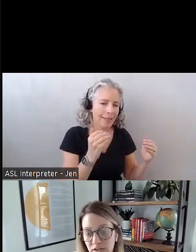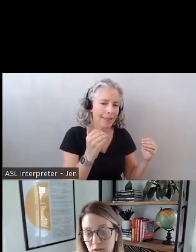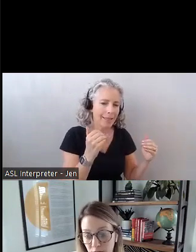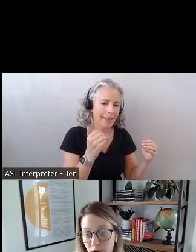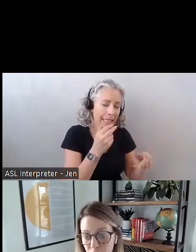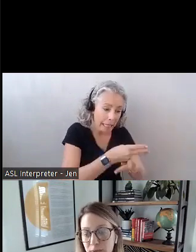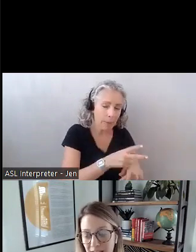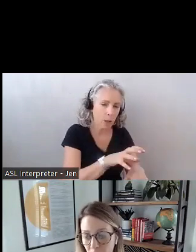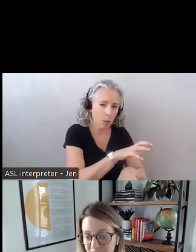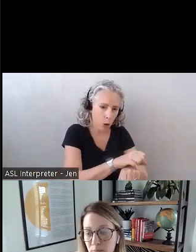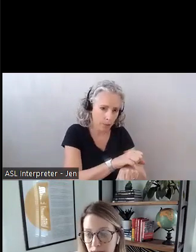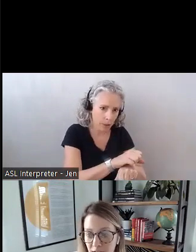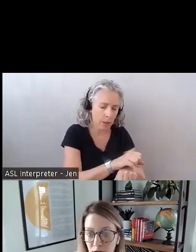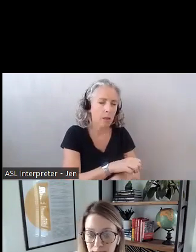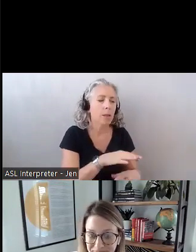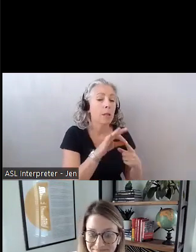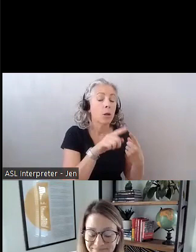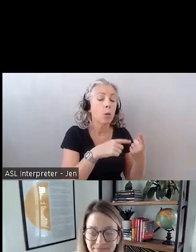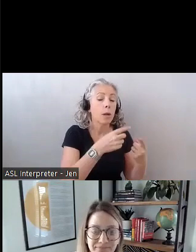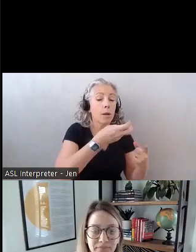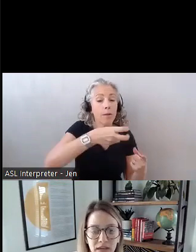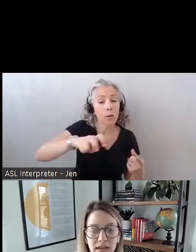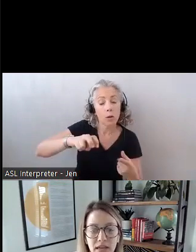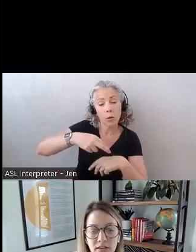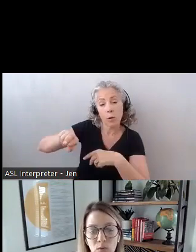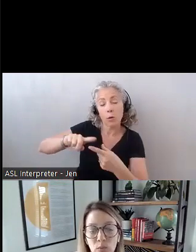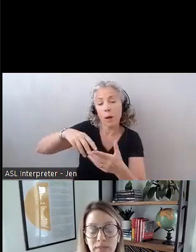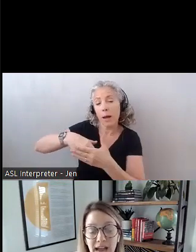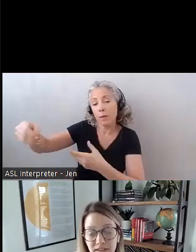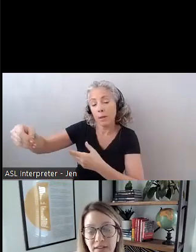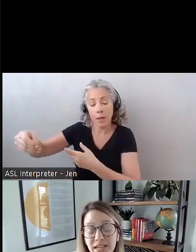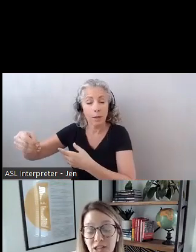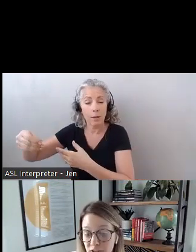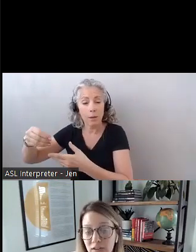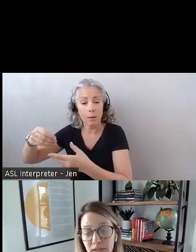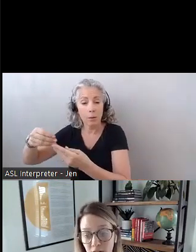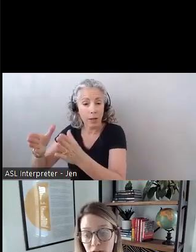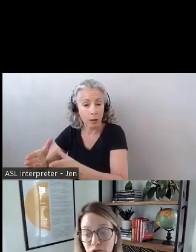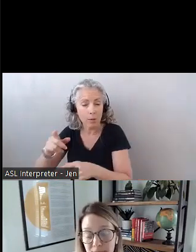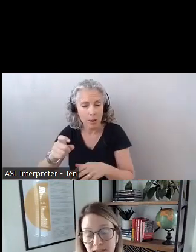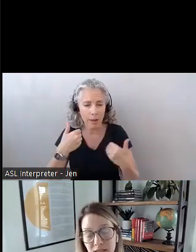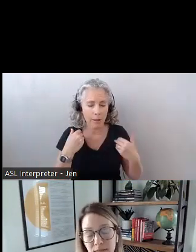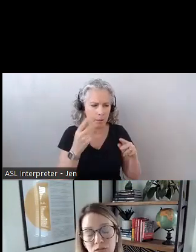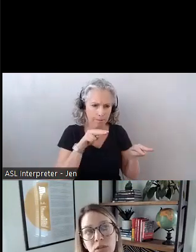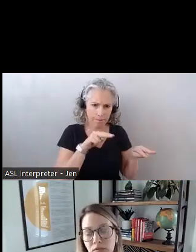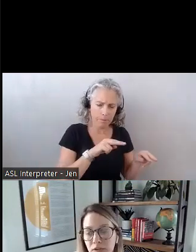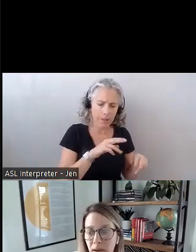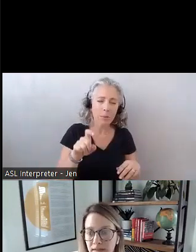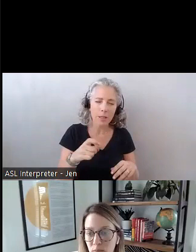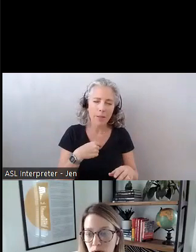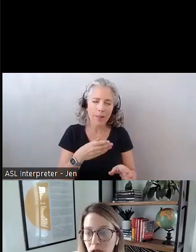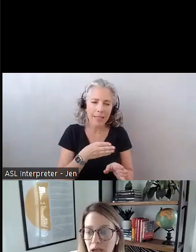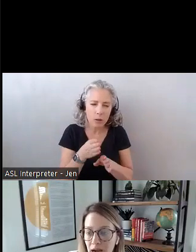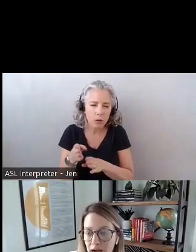appointments when there is a referral to an outside provider. And they have to have an interdisciplinary treatment team that's